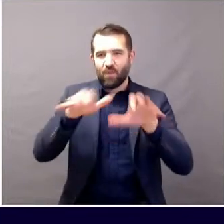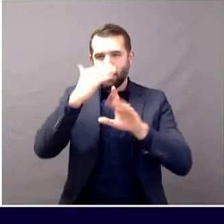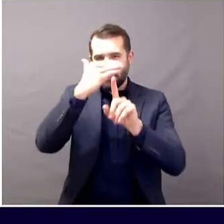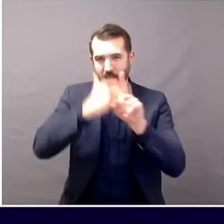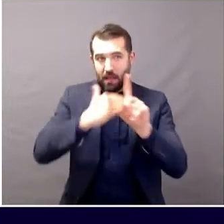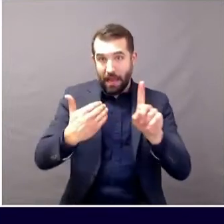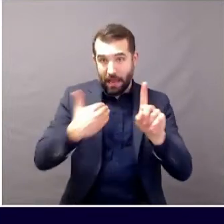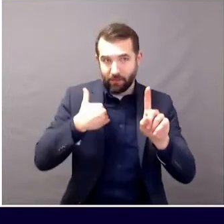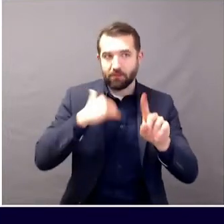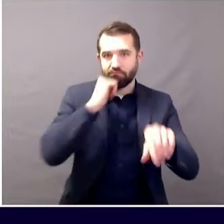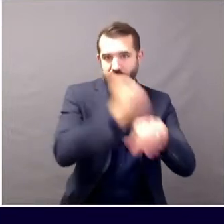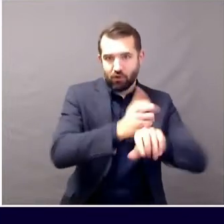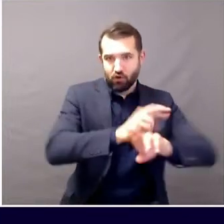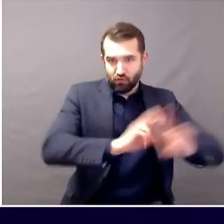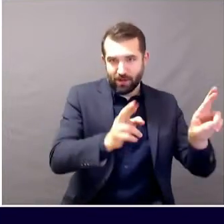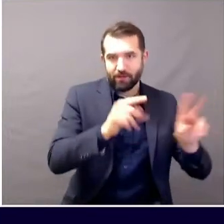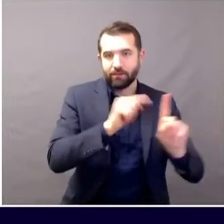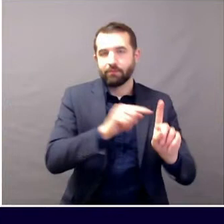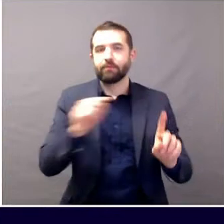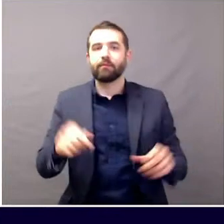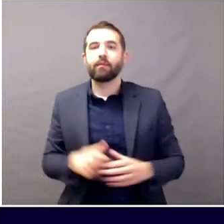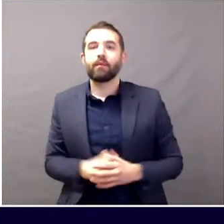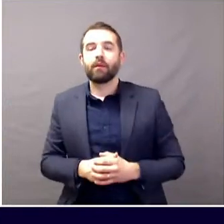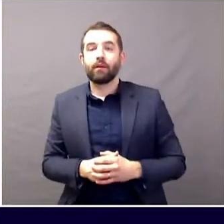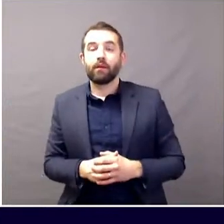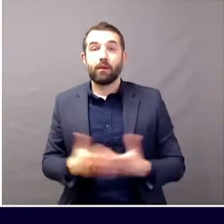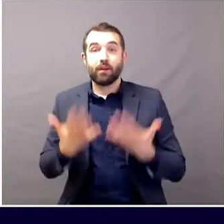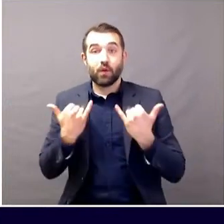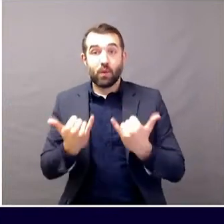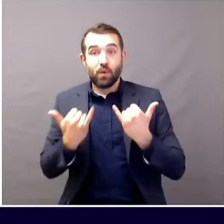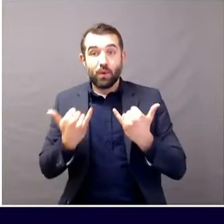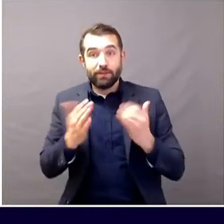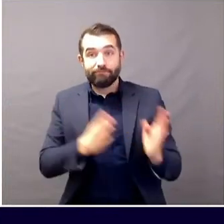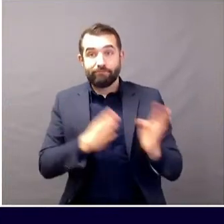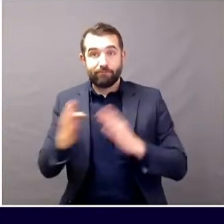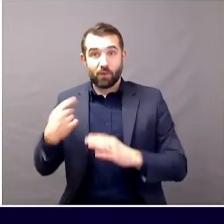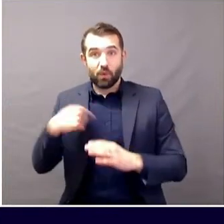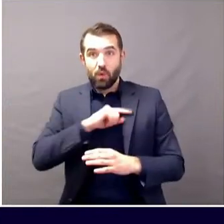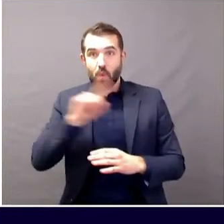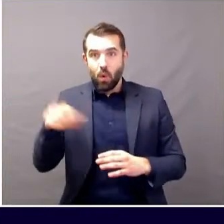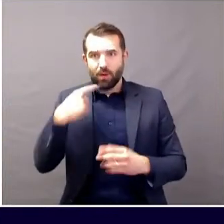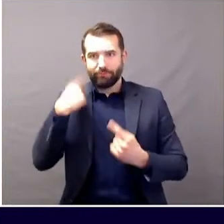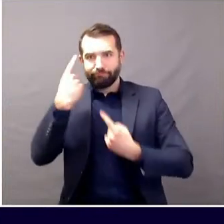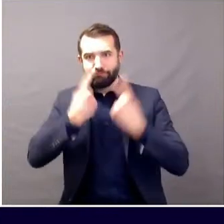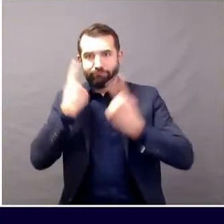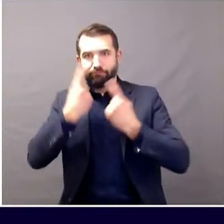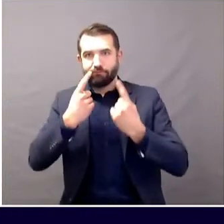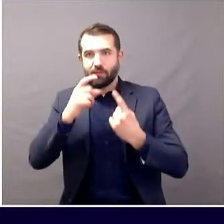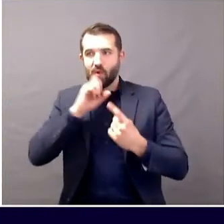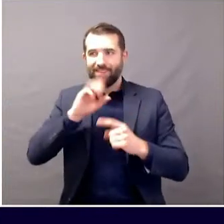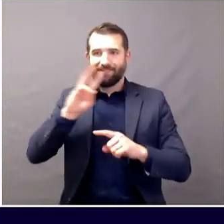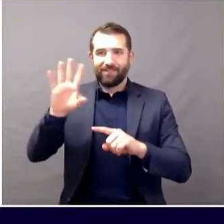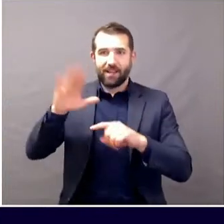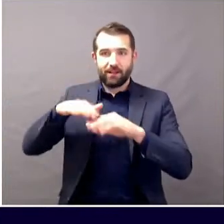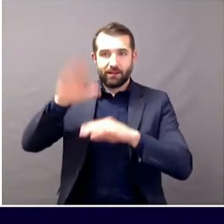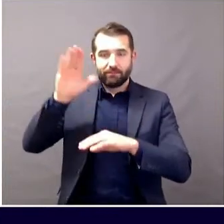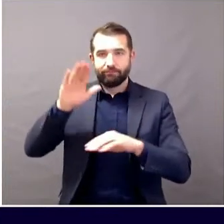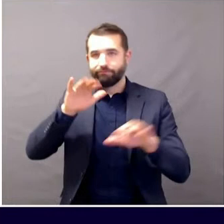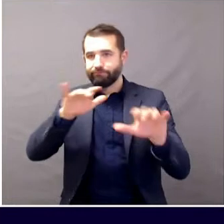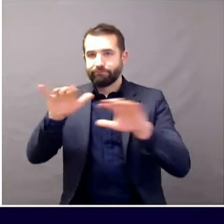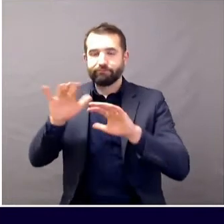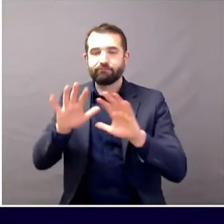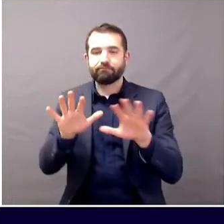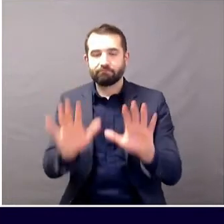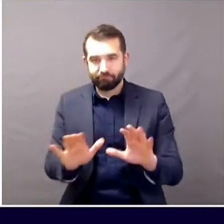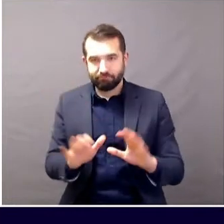always maintain clinical characteristics front of mind, there are also very technical, operational, and